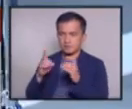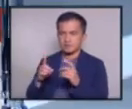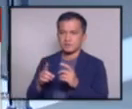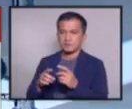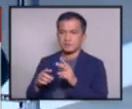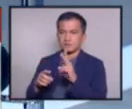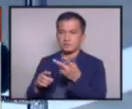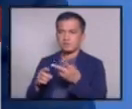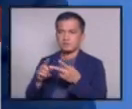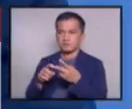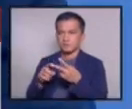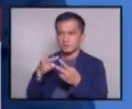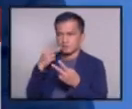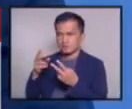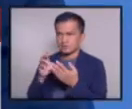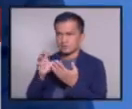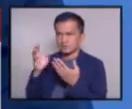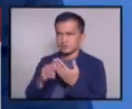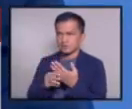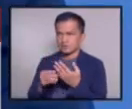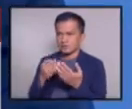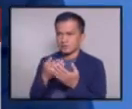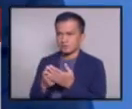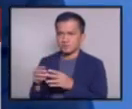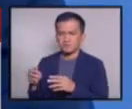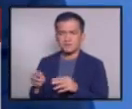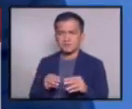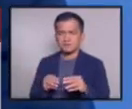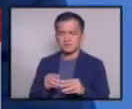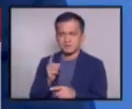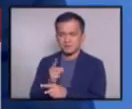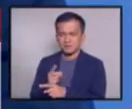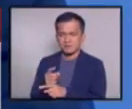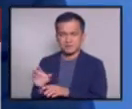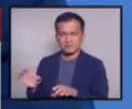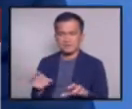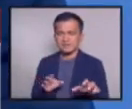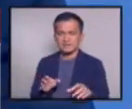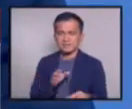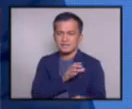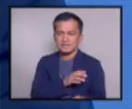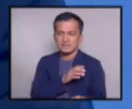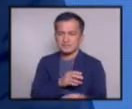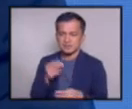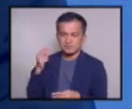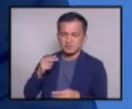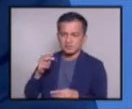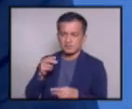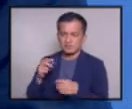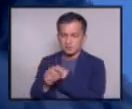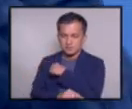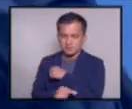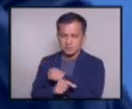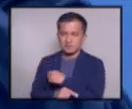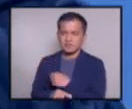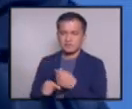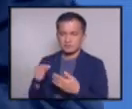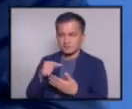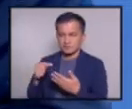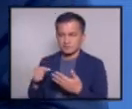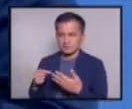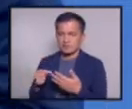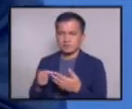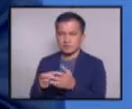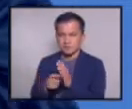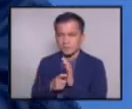two, tingnan natin yung curriculum kasi nawala na yung good manners, right conduct. Nawala na yung history, geography, things that will require